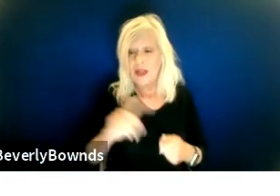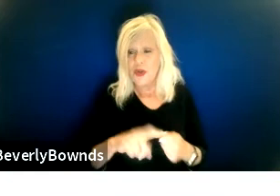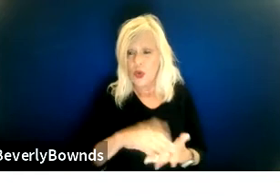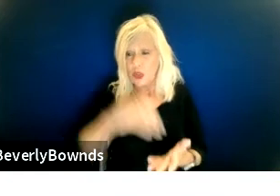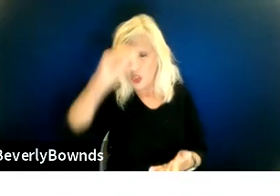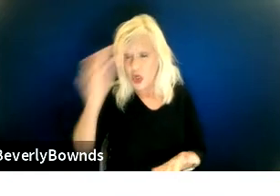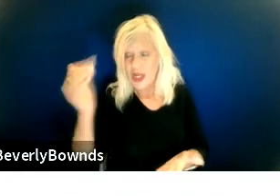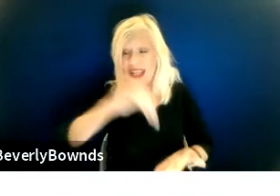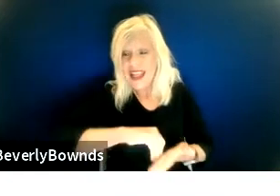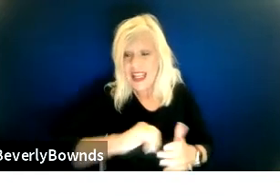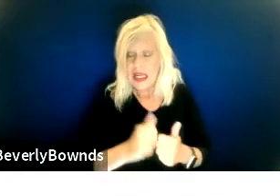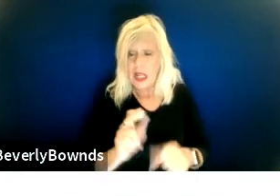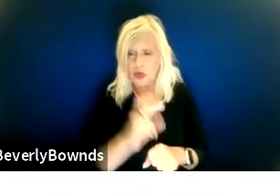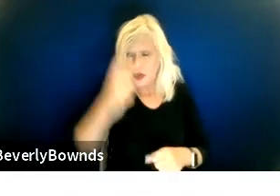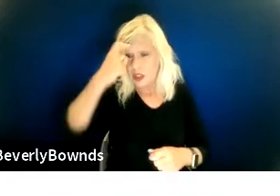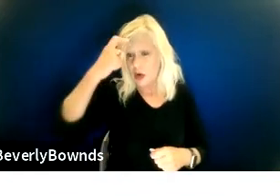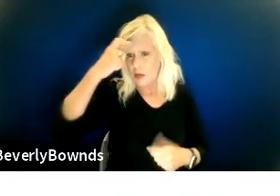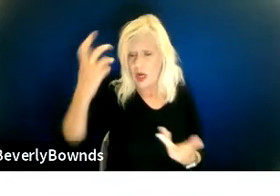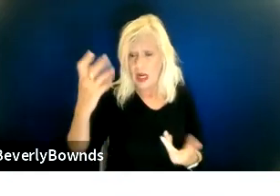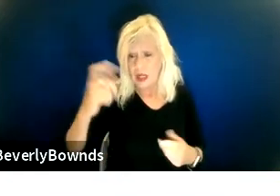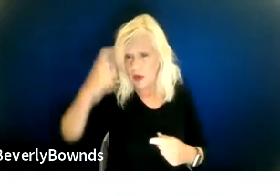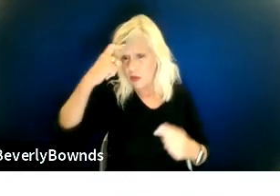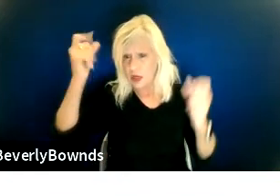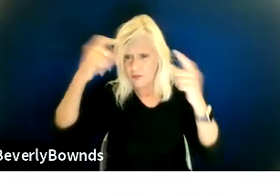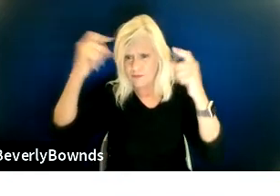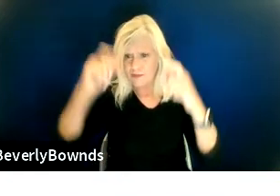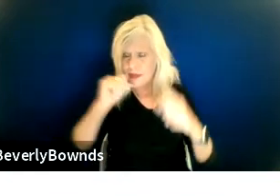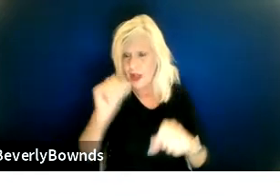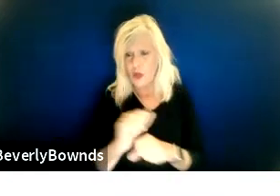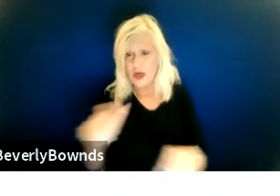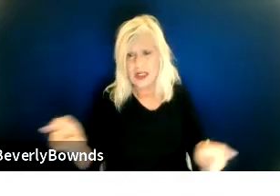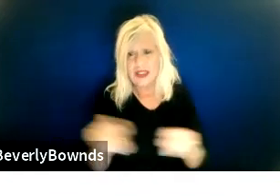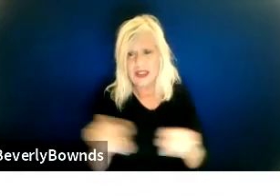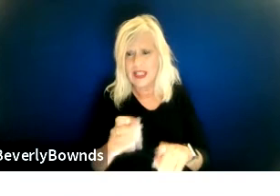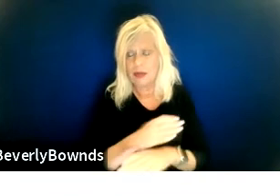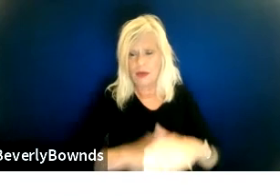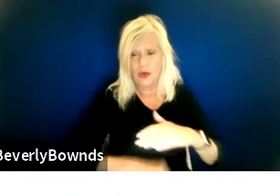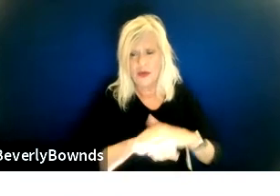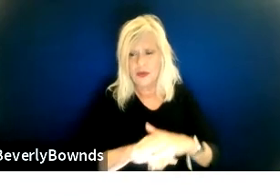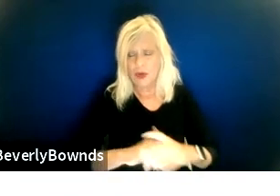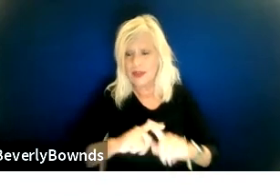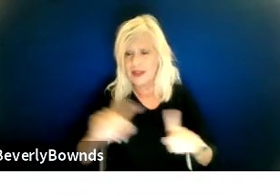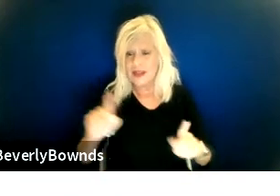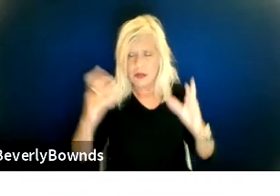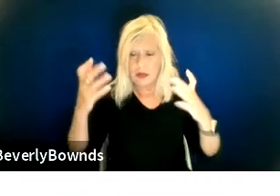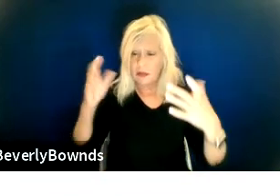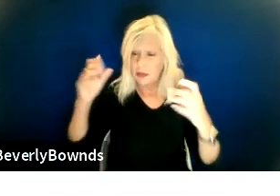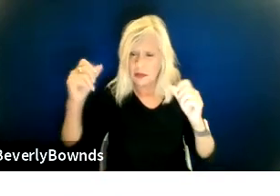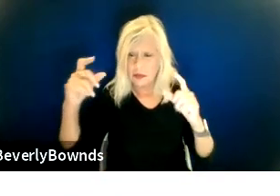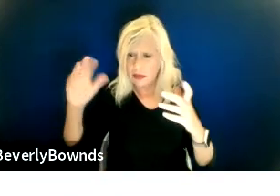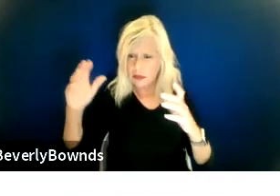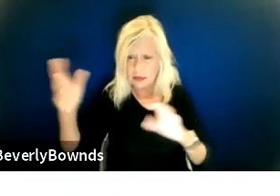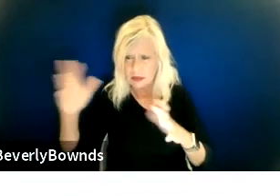use their brain. The brain is not working the same way it was before the stroke. So by giving people